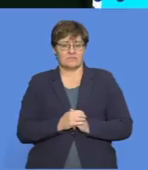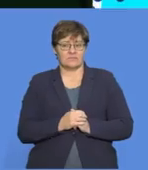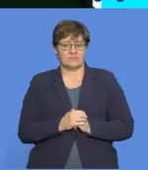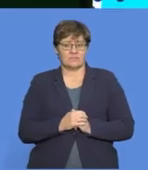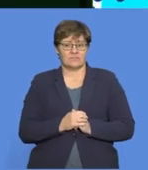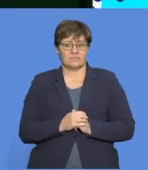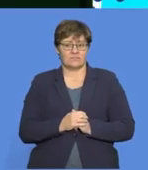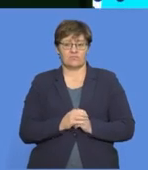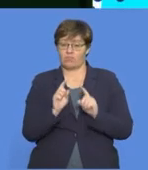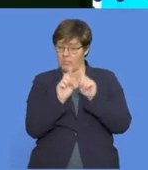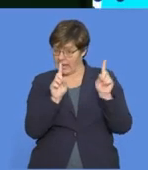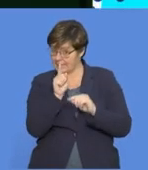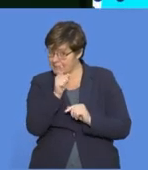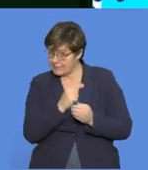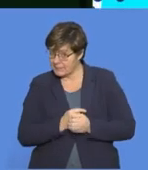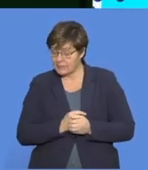But